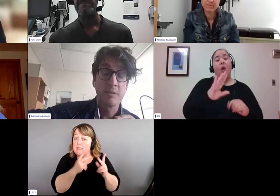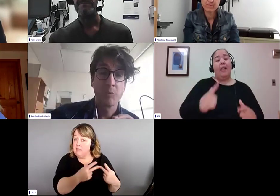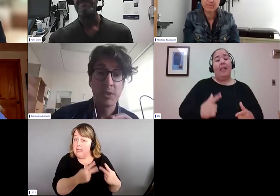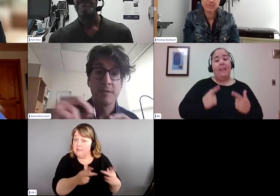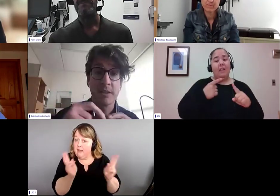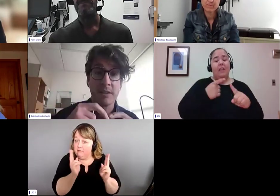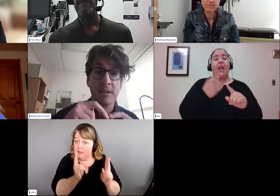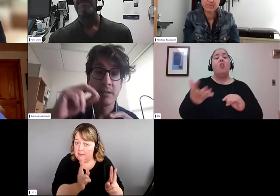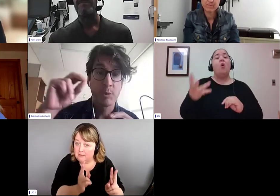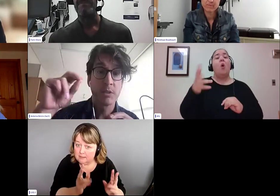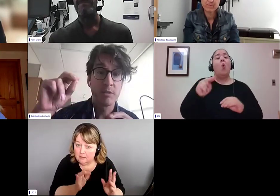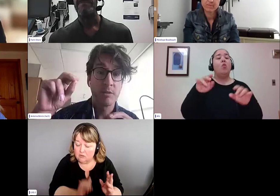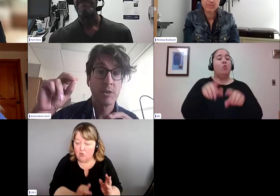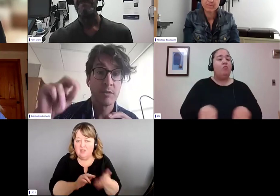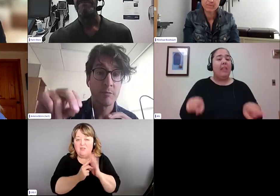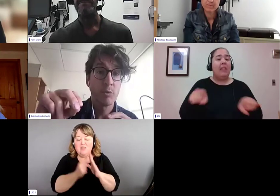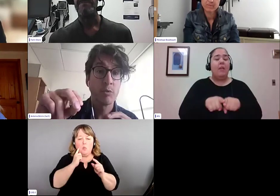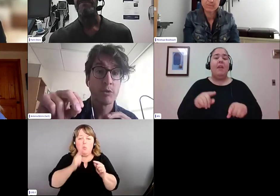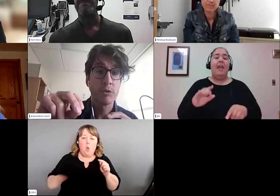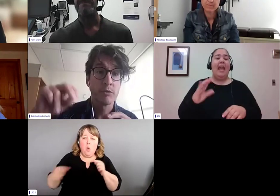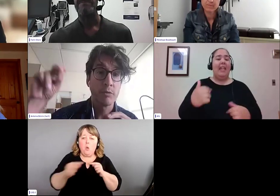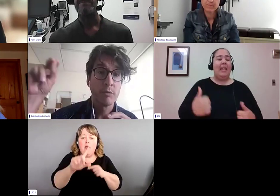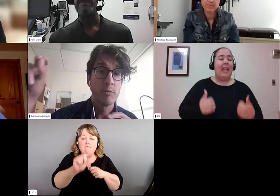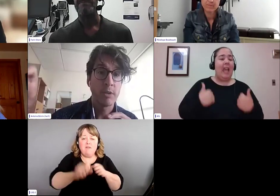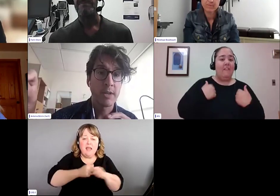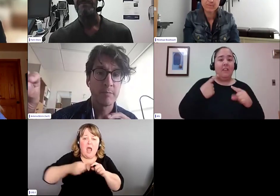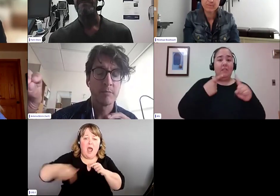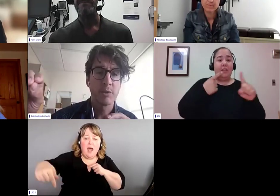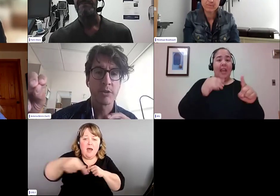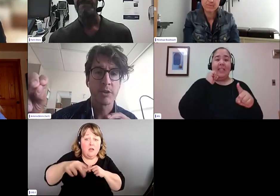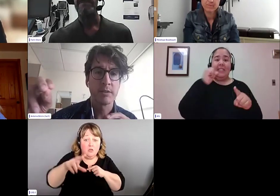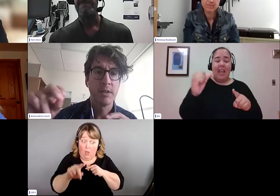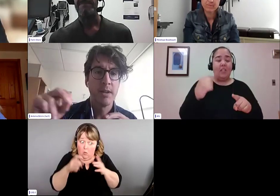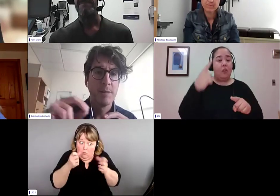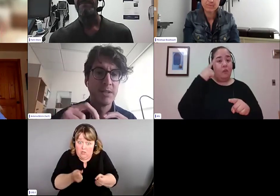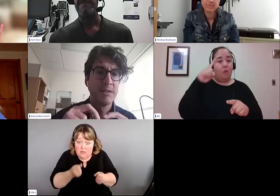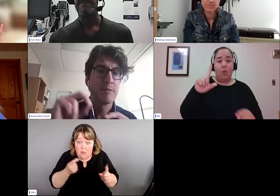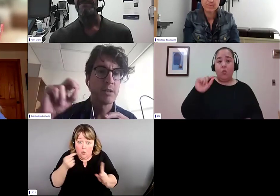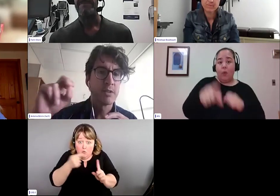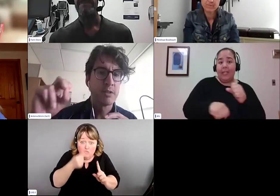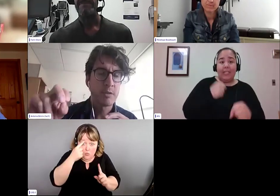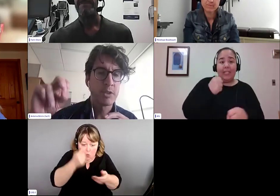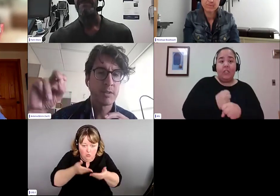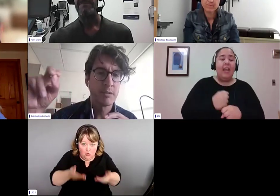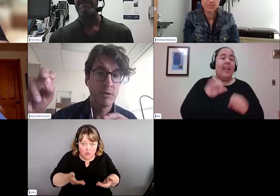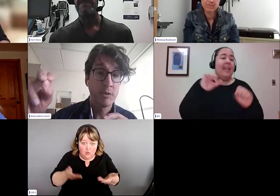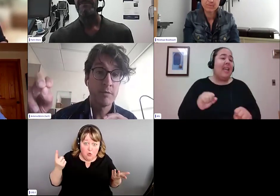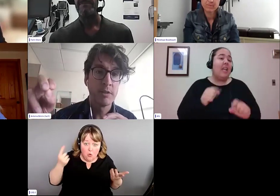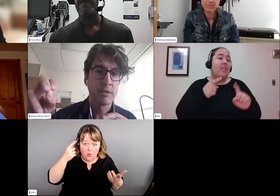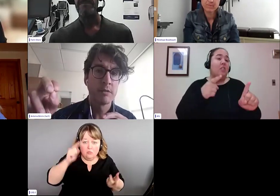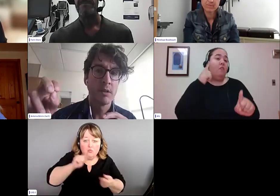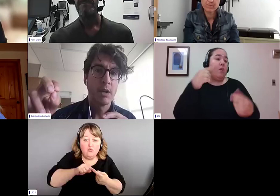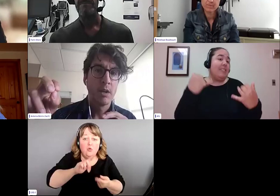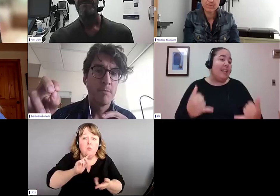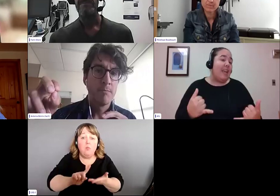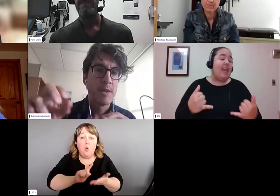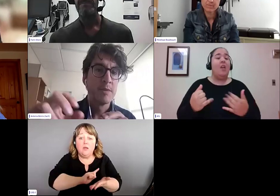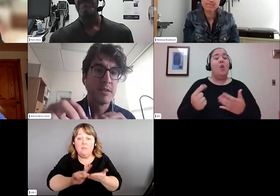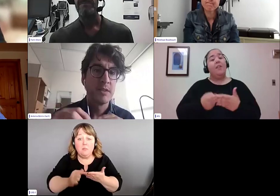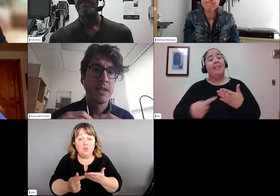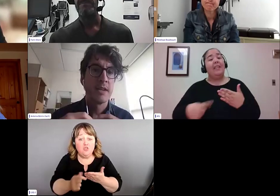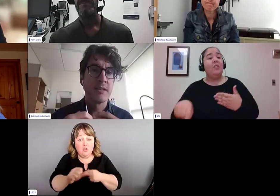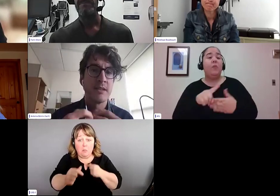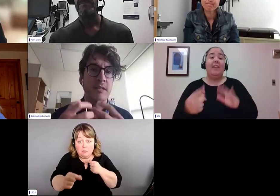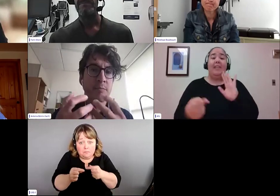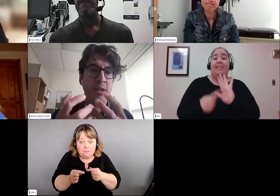their own rhythm. And life objectives are not necessarily objectives for in 20 years. It might be objectives for today or for next week. And